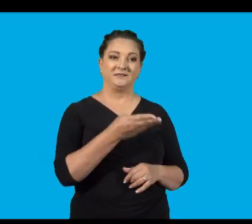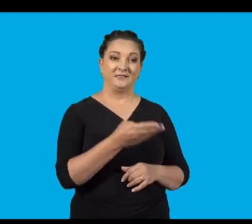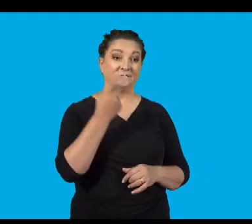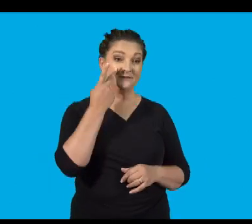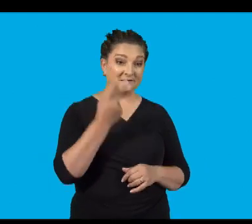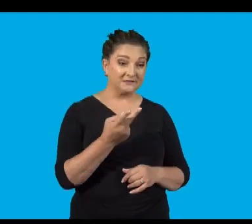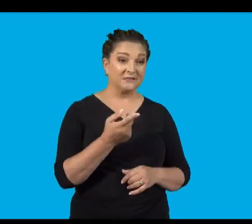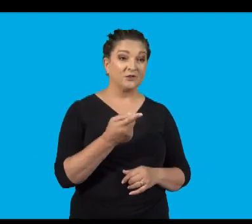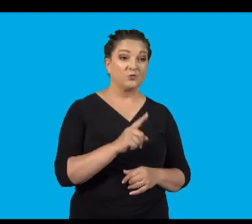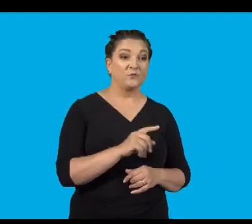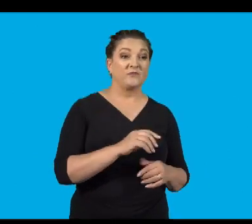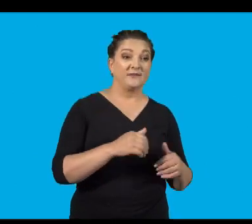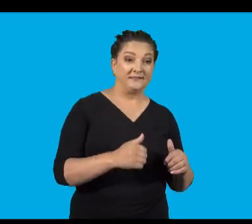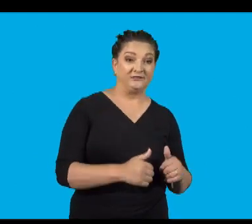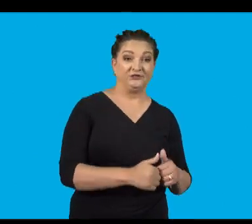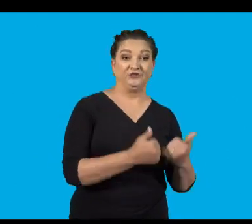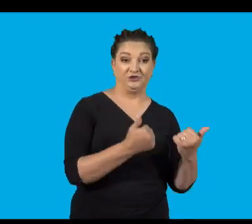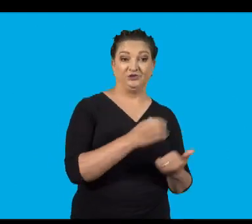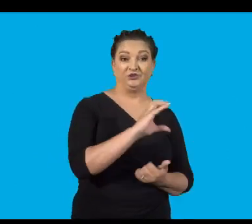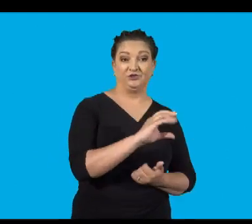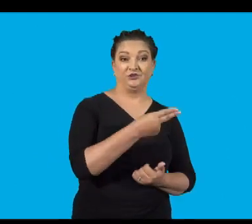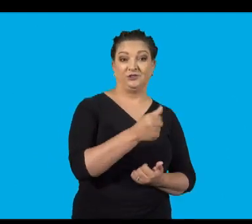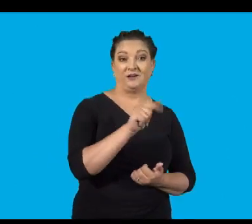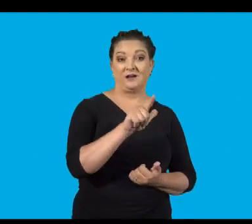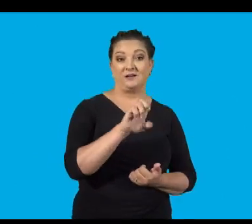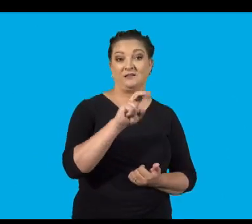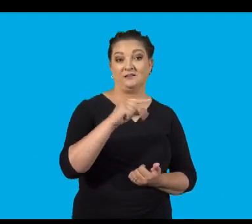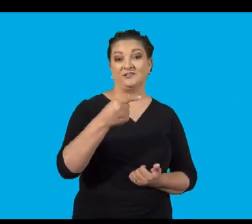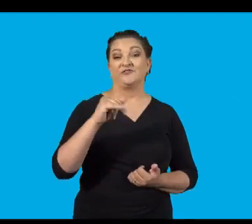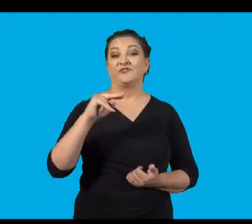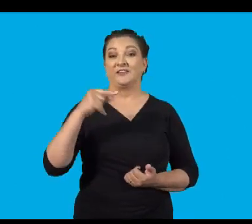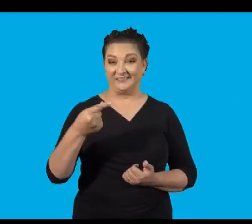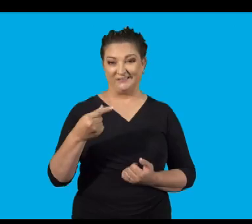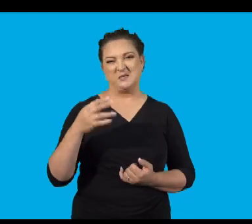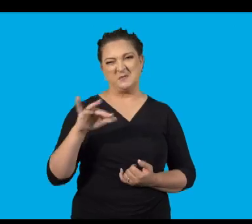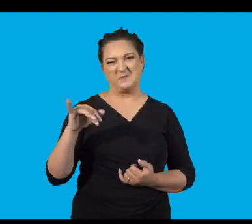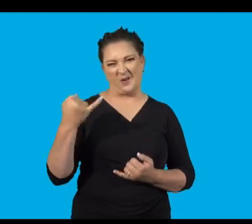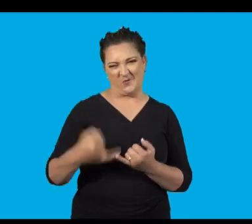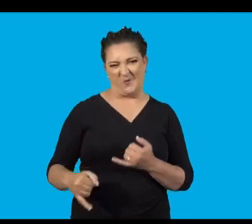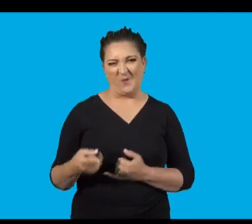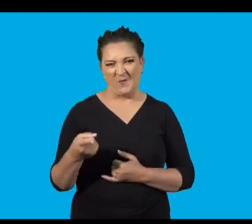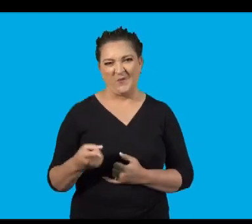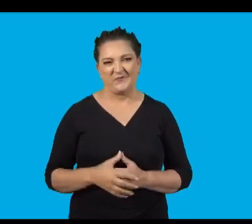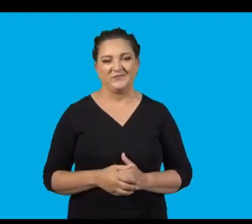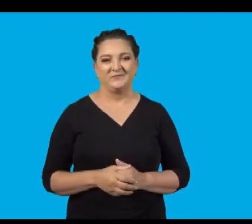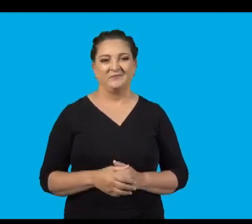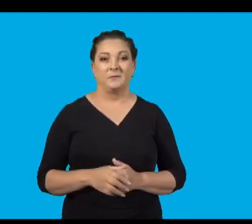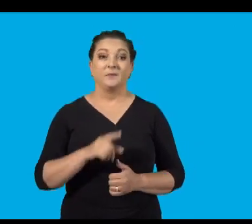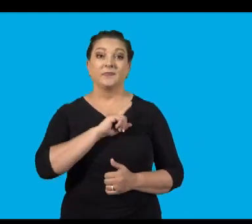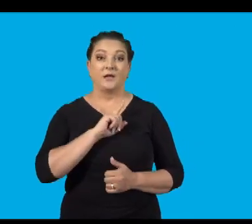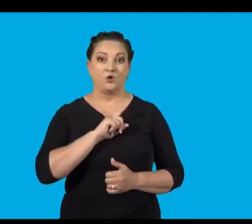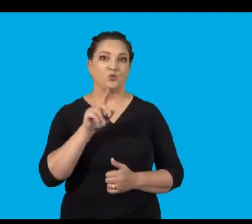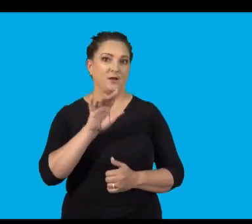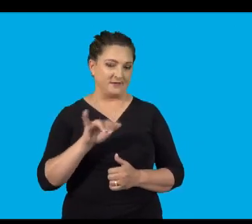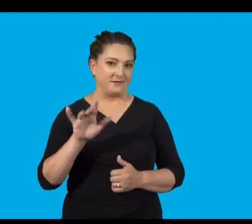this case, look at our response. The word challenging was not spelled correctly. So in this case, we